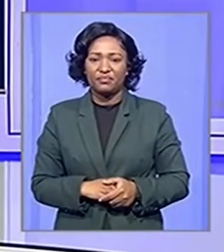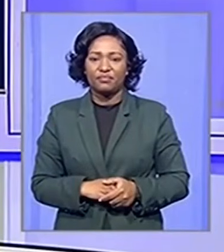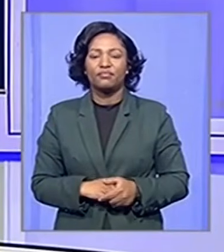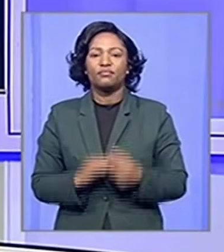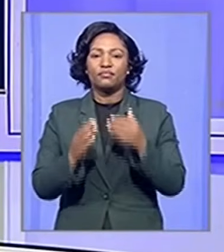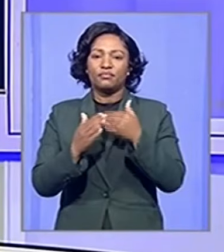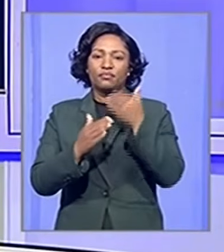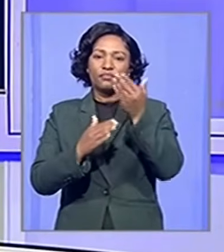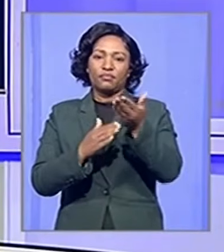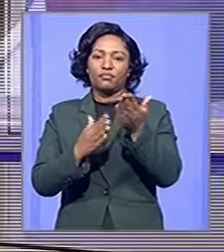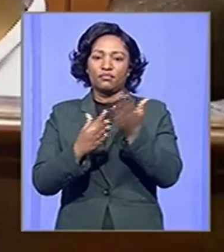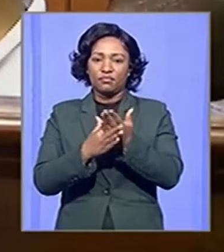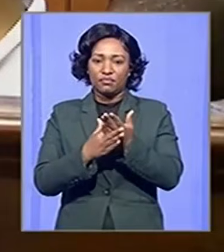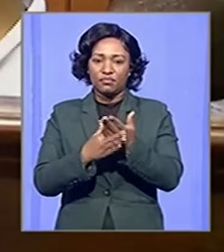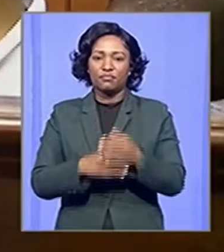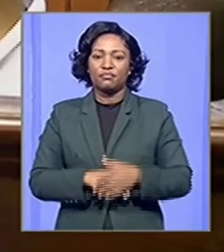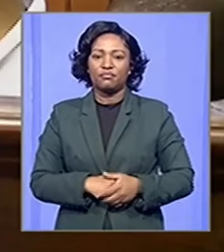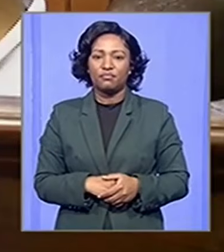Kamera papatso.